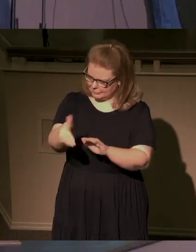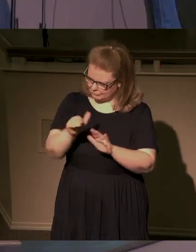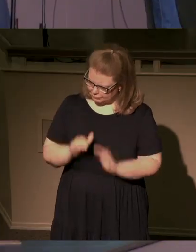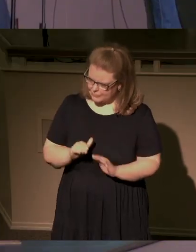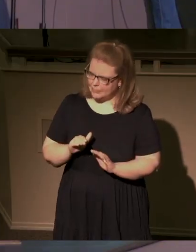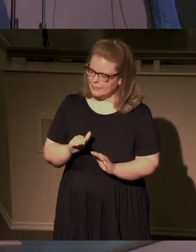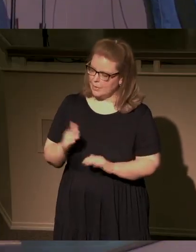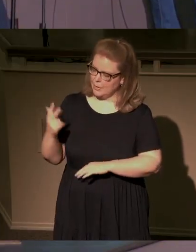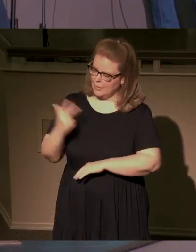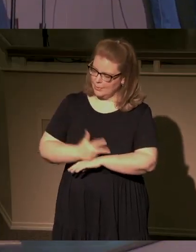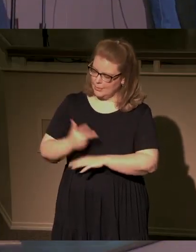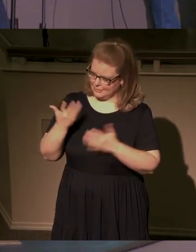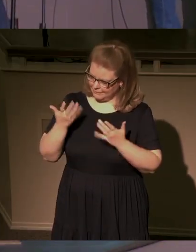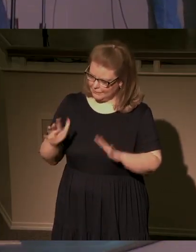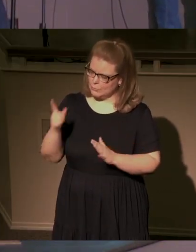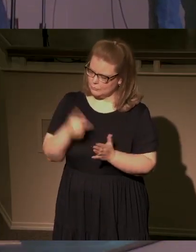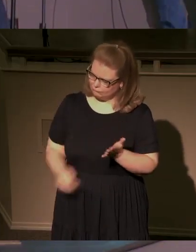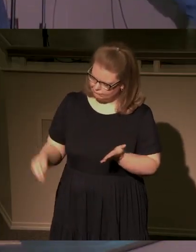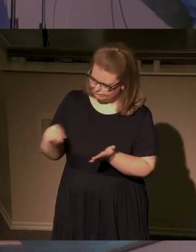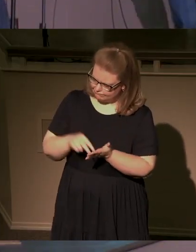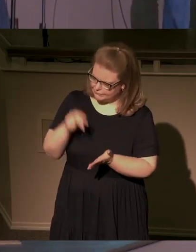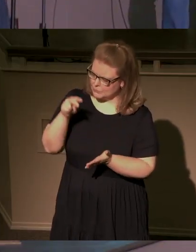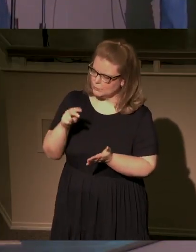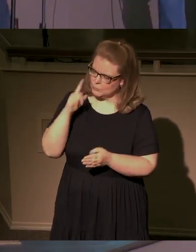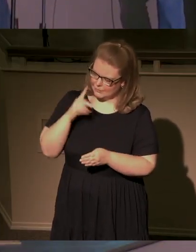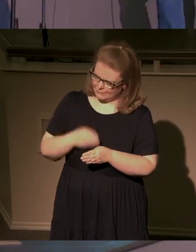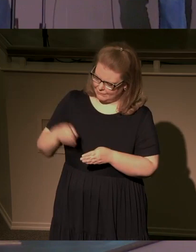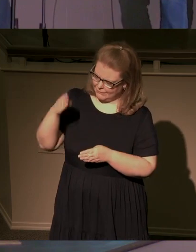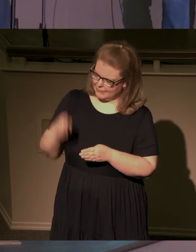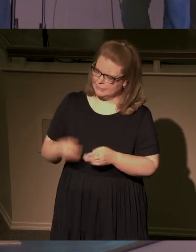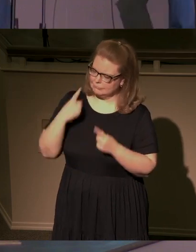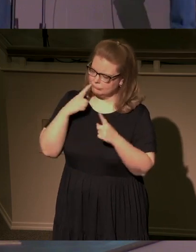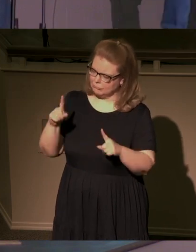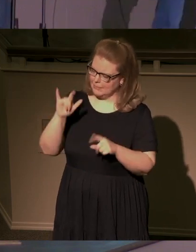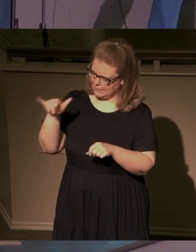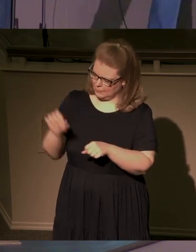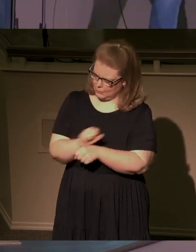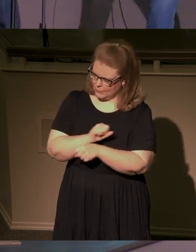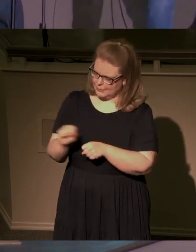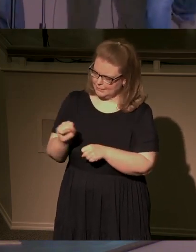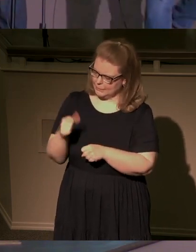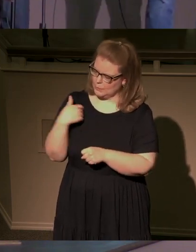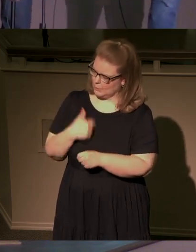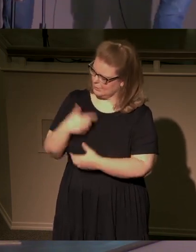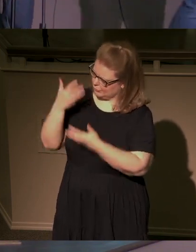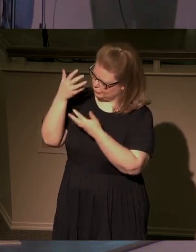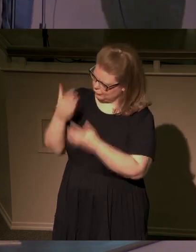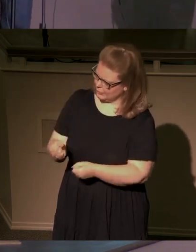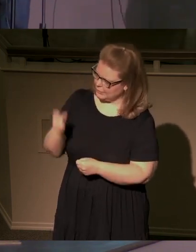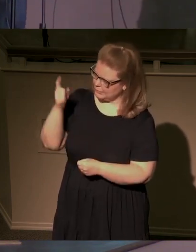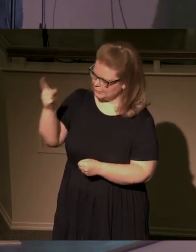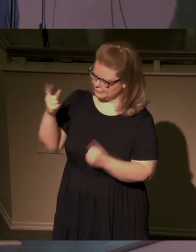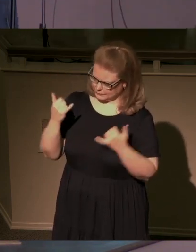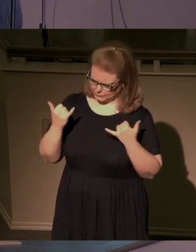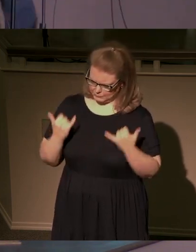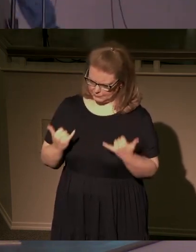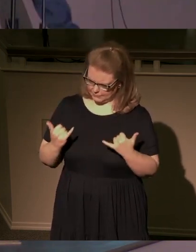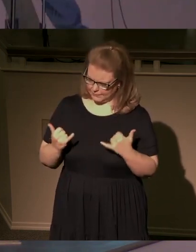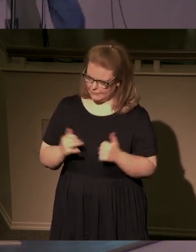the completion of that work. And Lord, for this we trust You. Lord, we trust You today